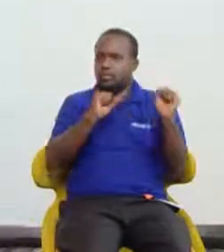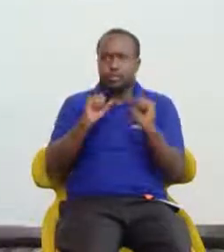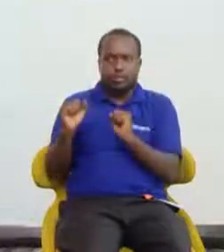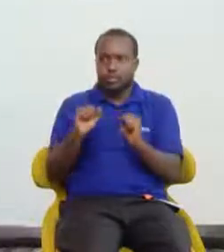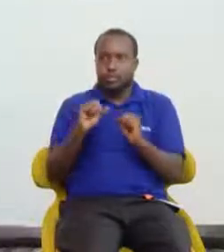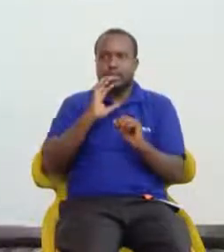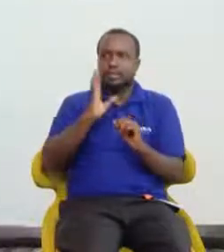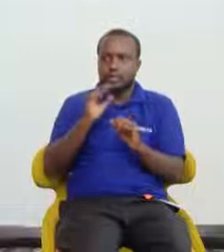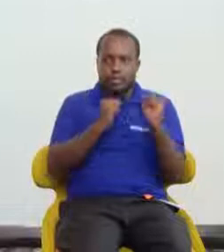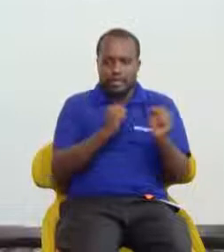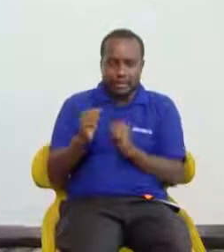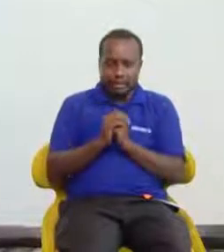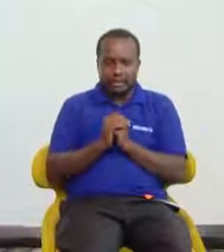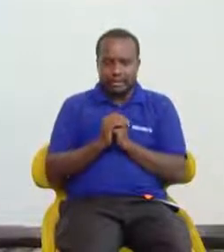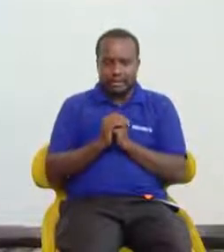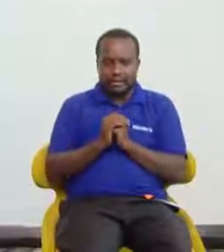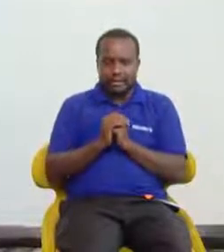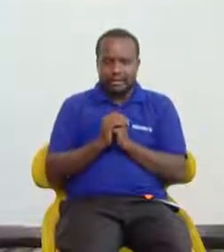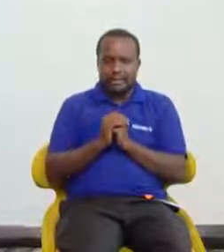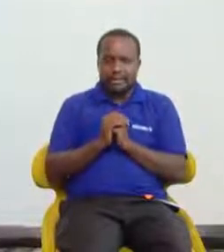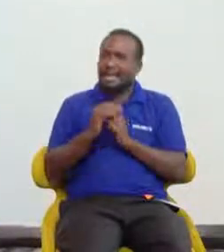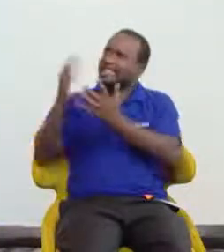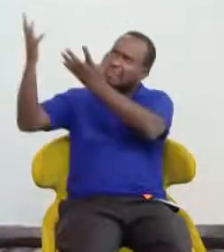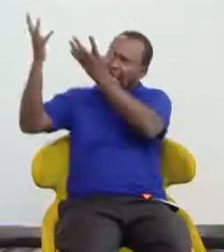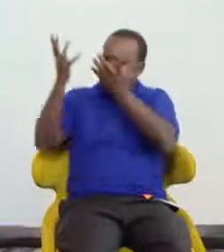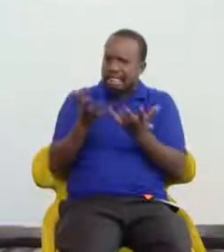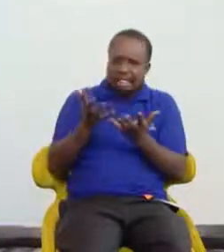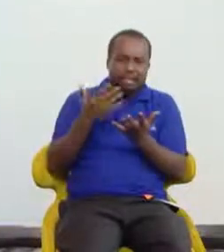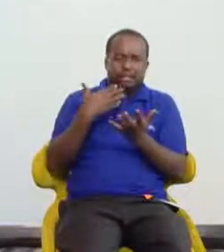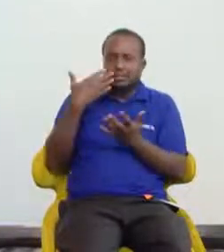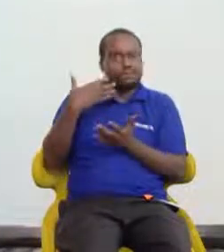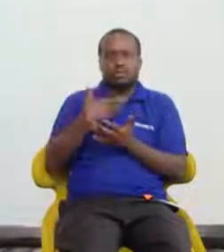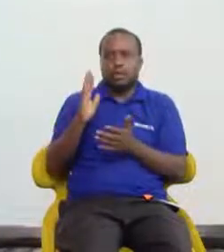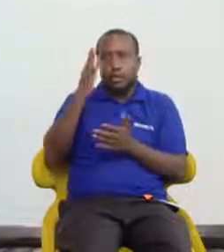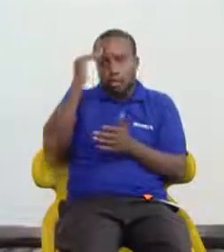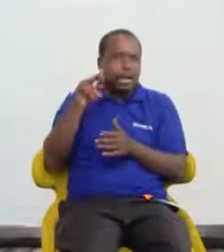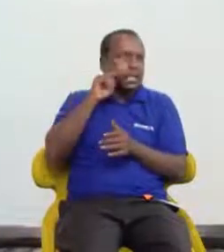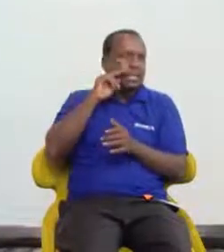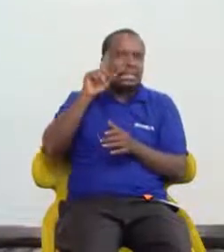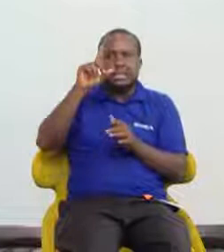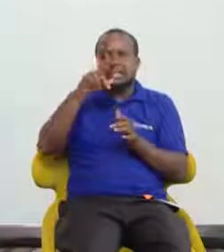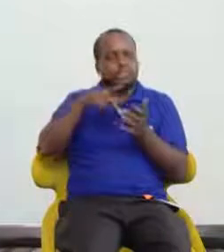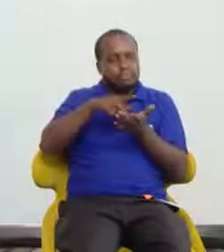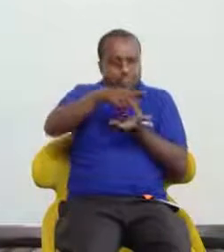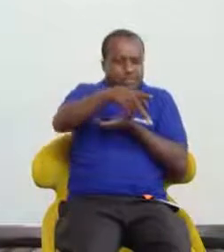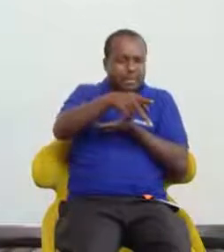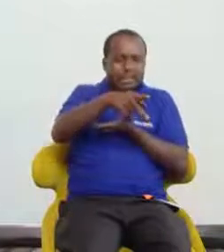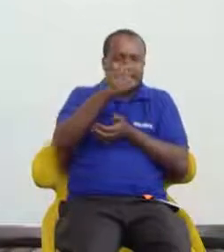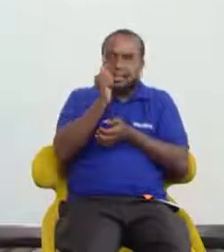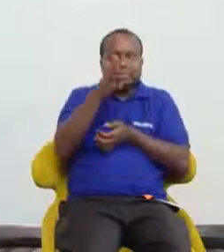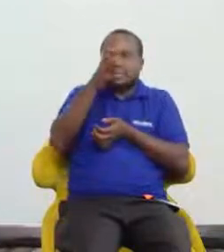communicate? And please don't tell me to import it, because the average Nigerian is not going to be able to afford it by the time I look at my Nigerian exchange rate. So